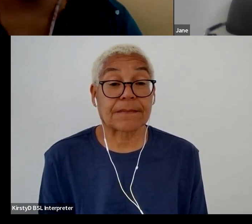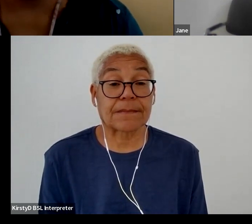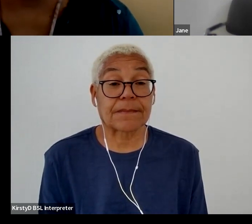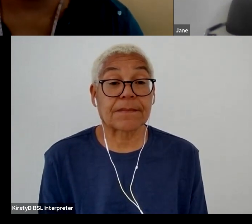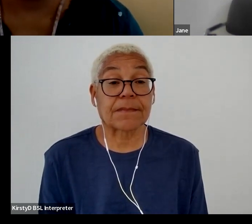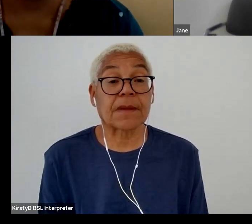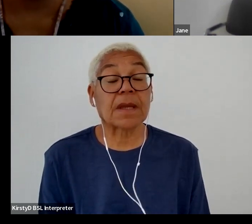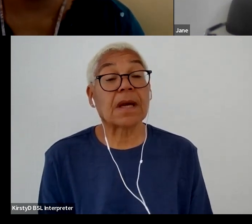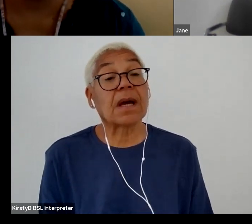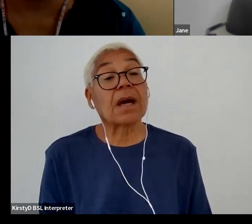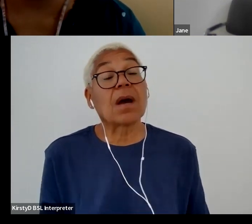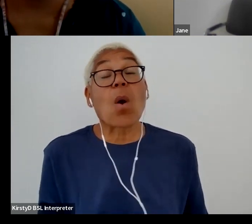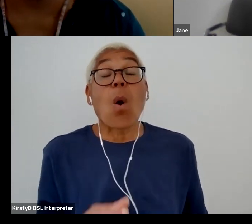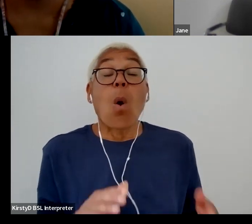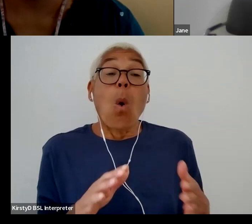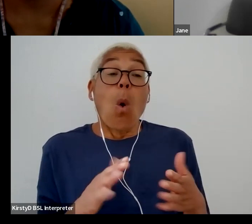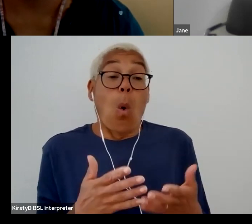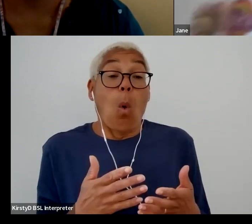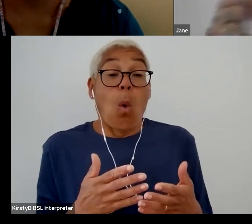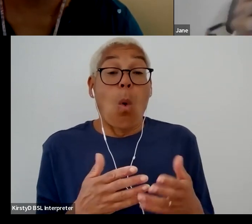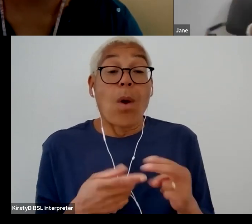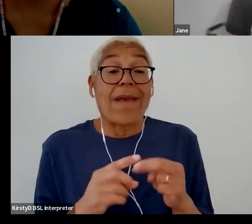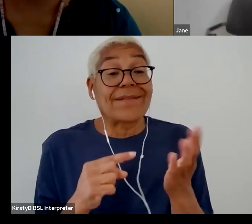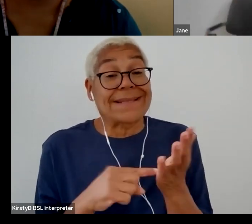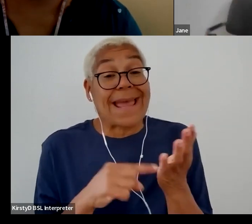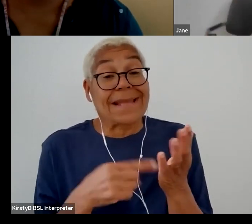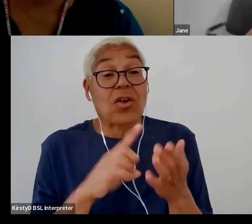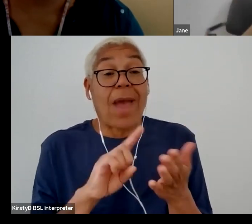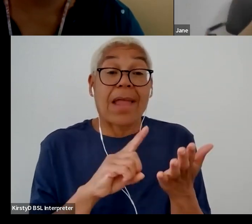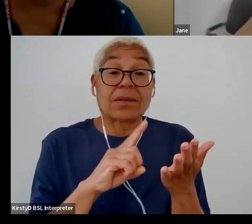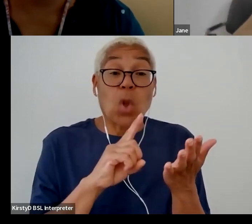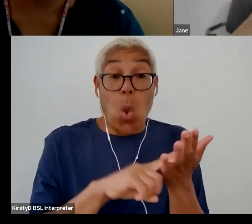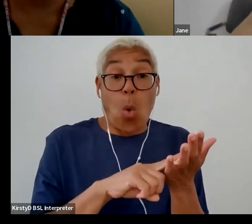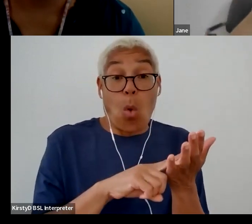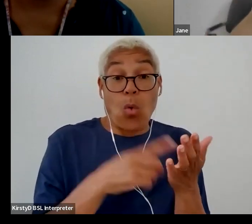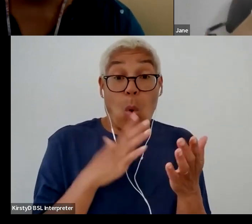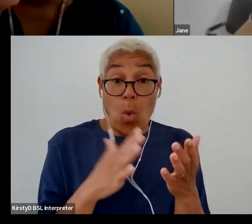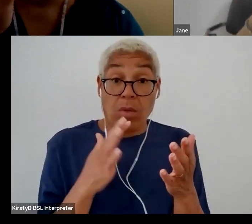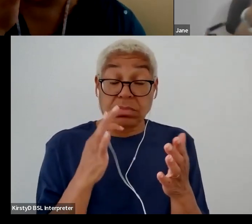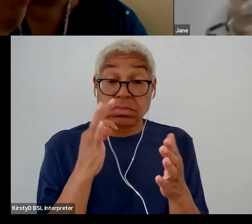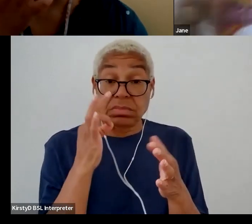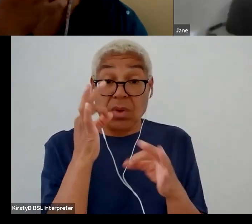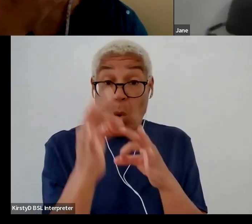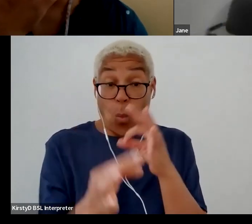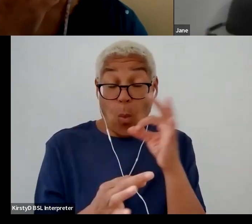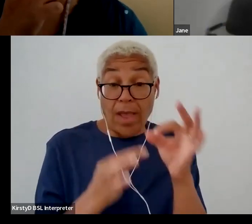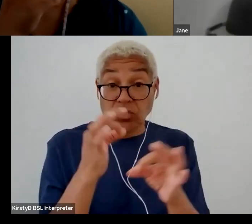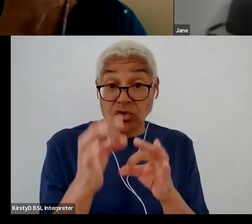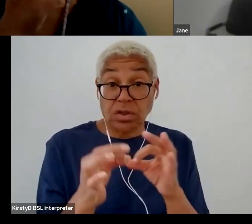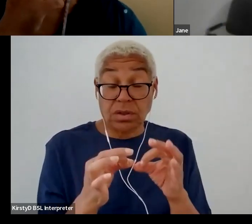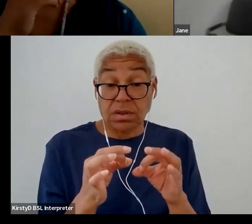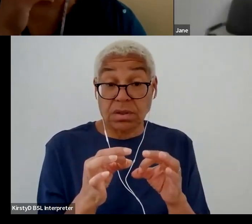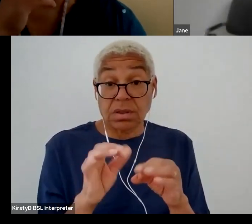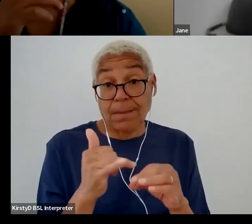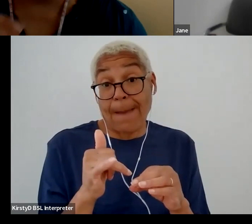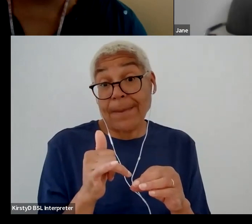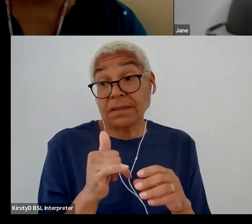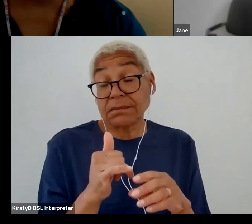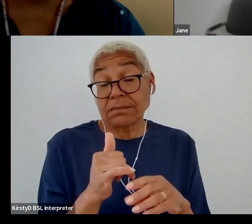If not, what we can do is if Tanya and Laura want to spend some time asking questions, that might also